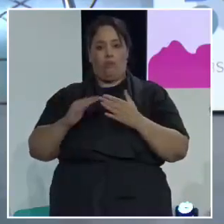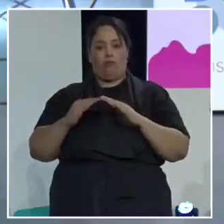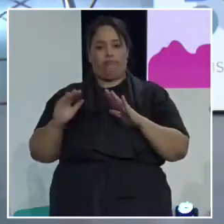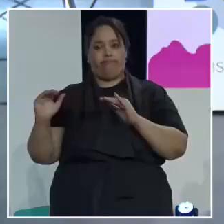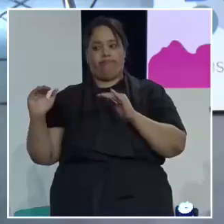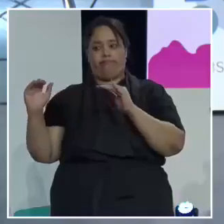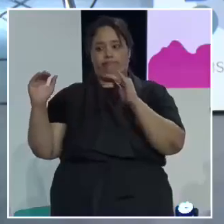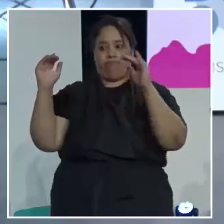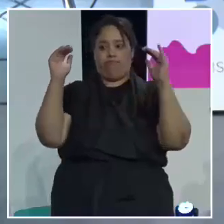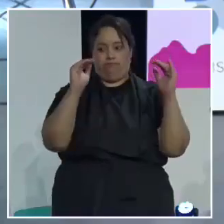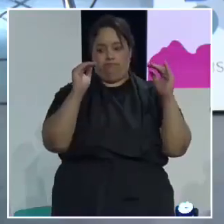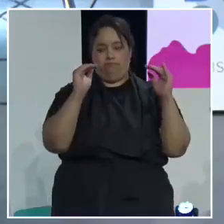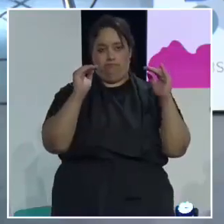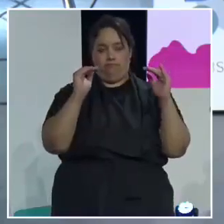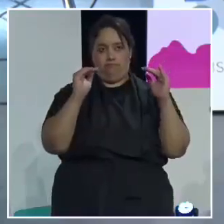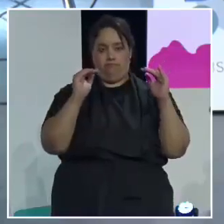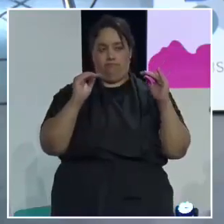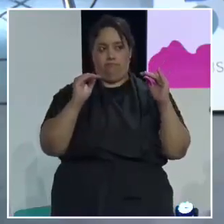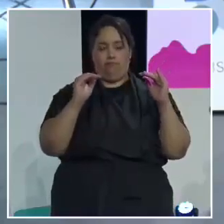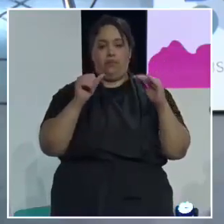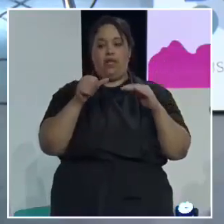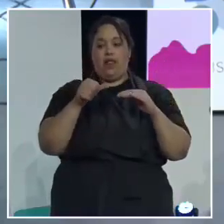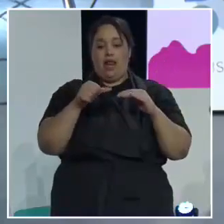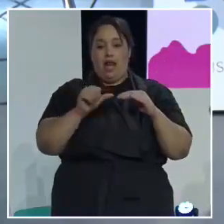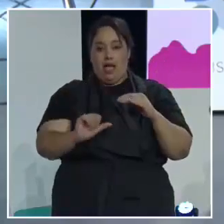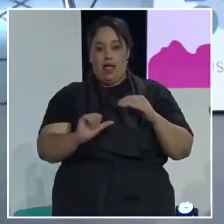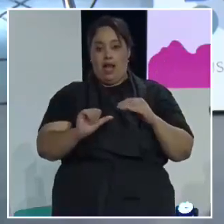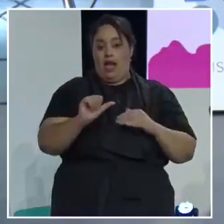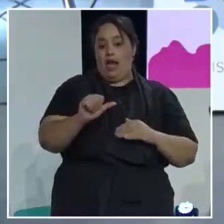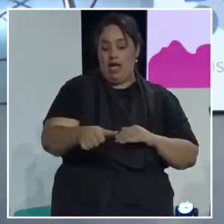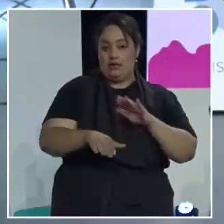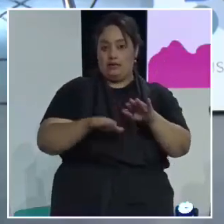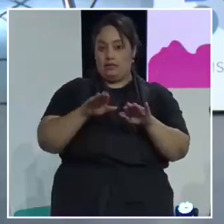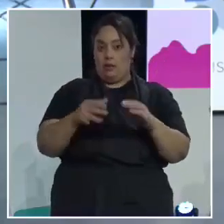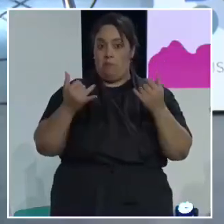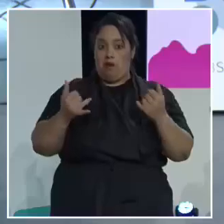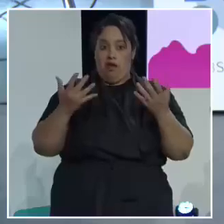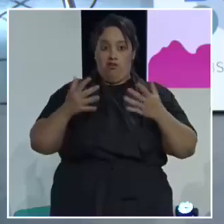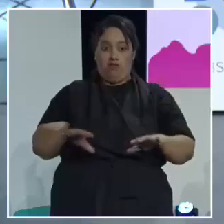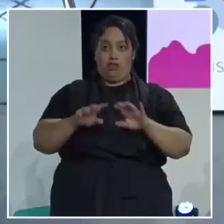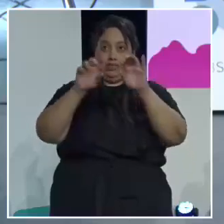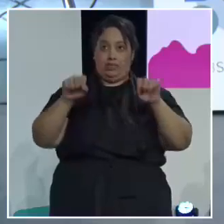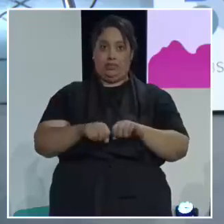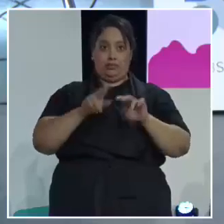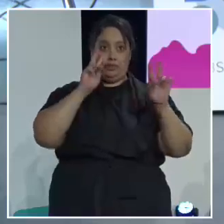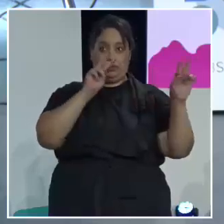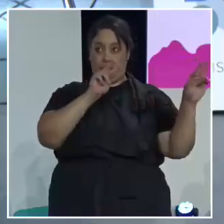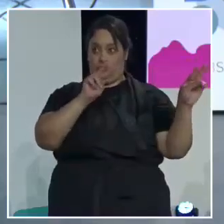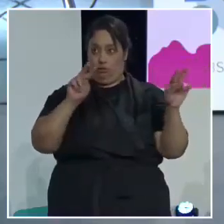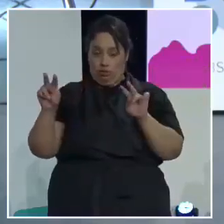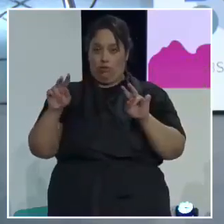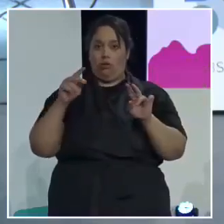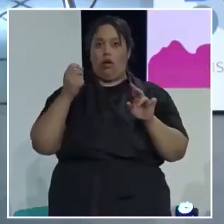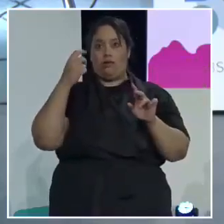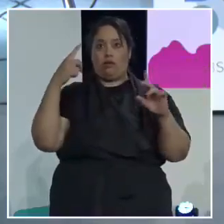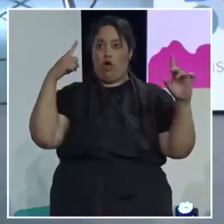say. And then, of course, next step is when you see the system, its complexity, its diversity, you